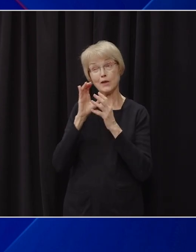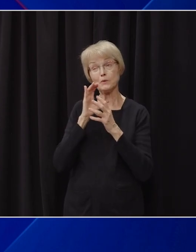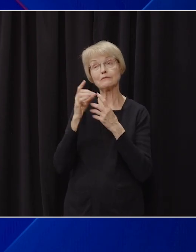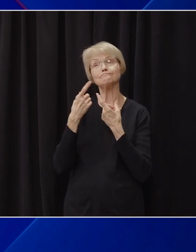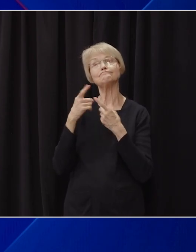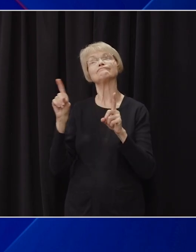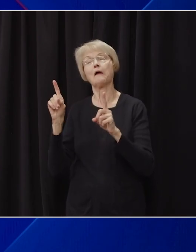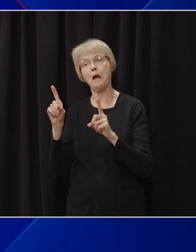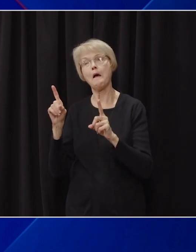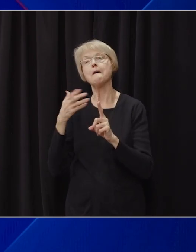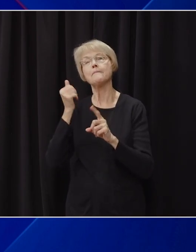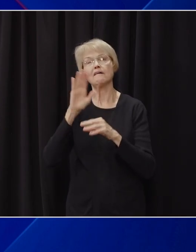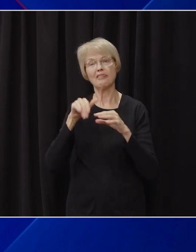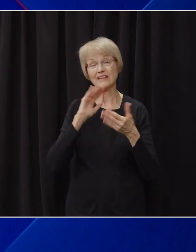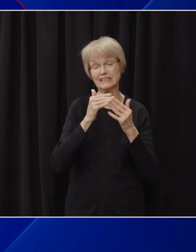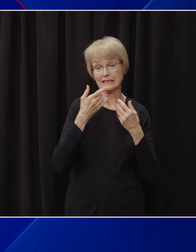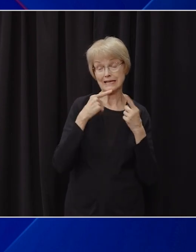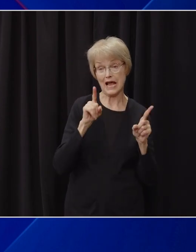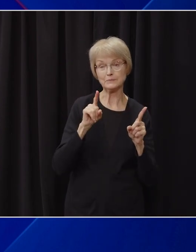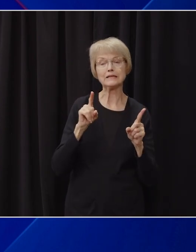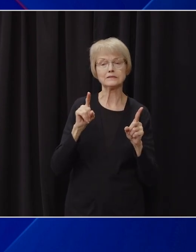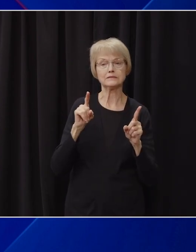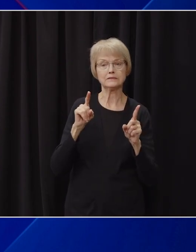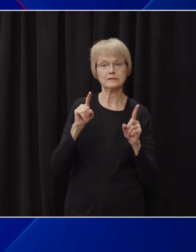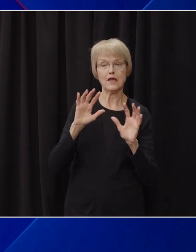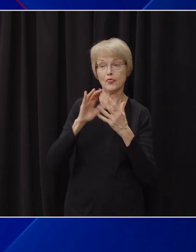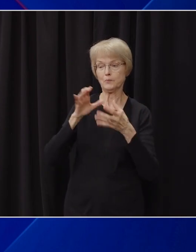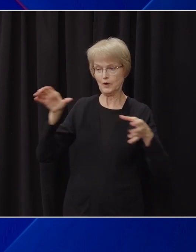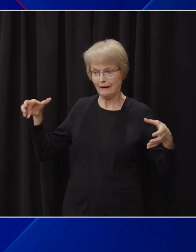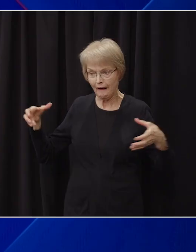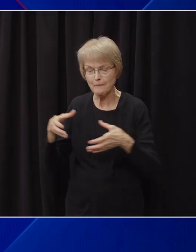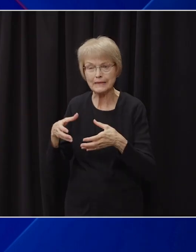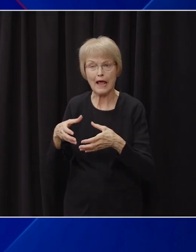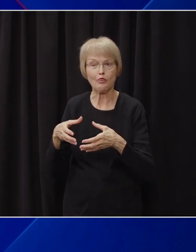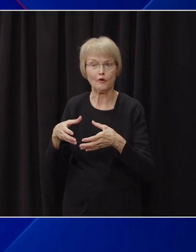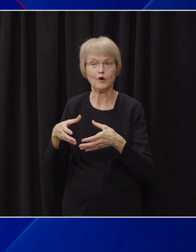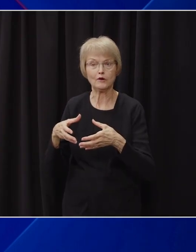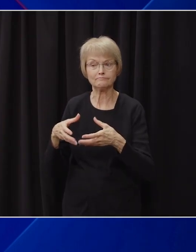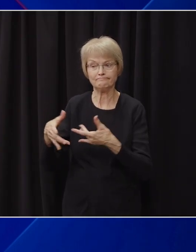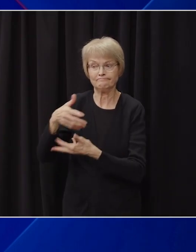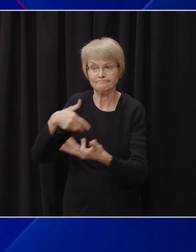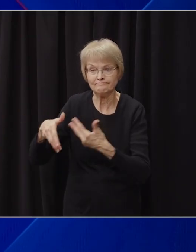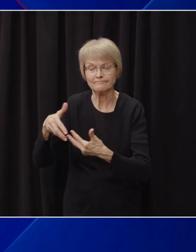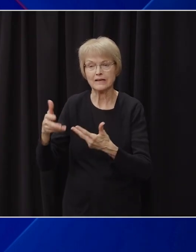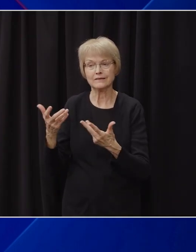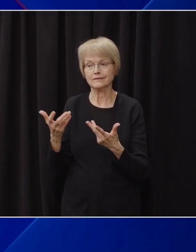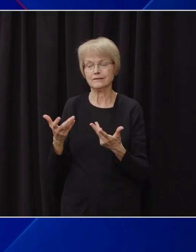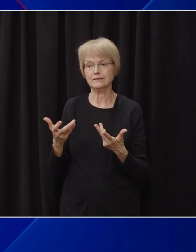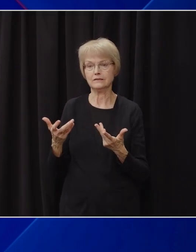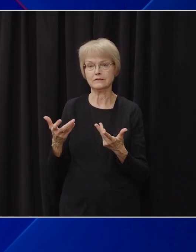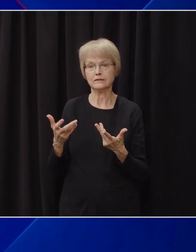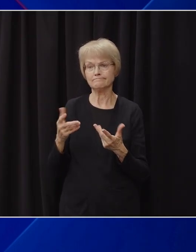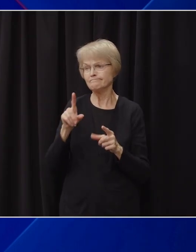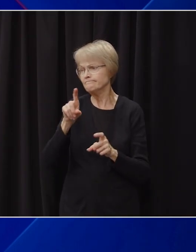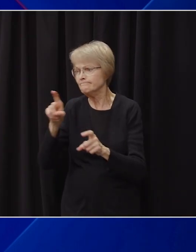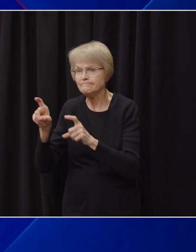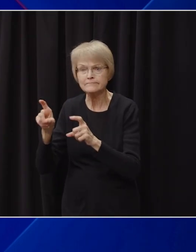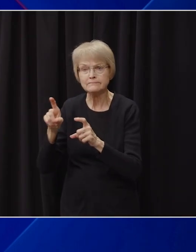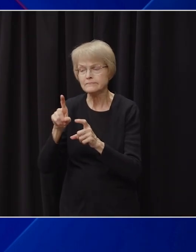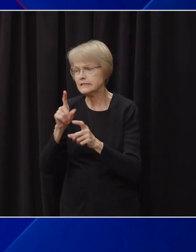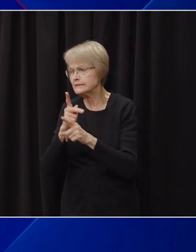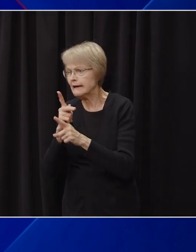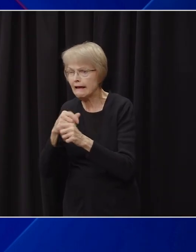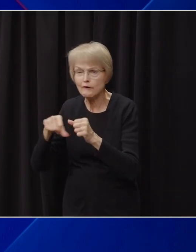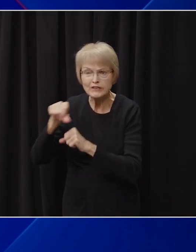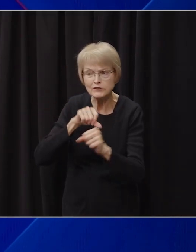city announcements and things like that were the community coming together. I think just making sure we're taking care of